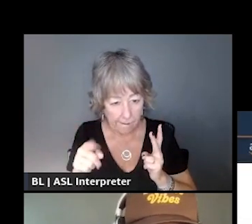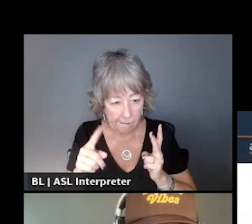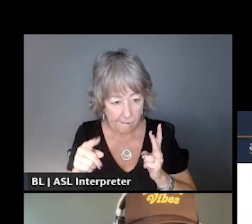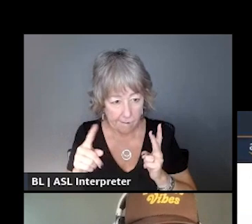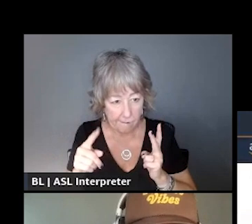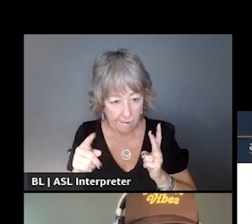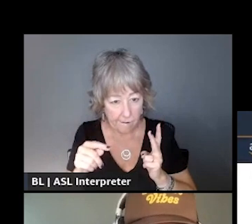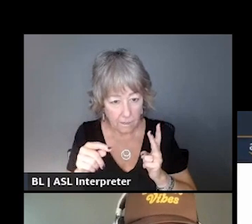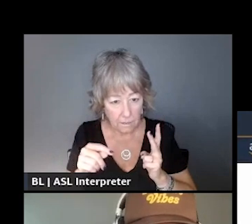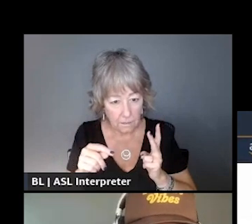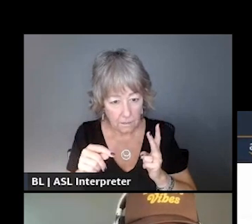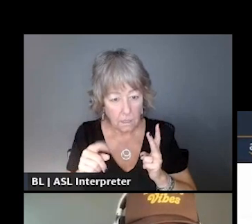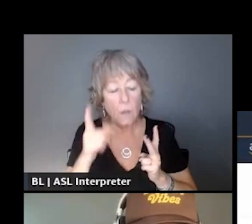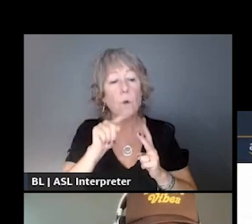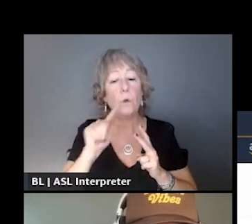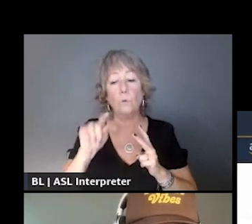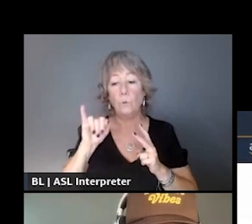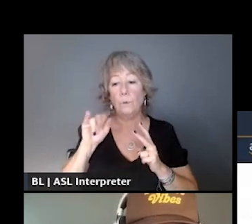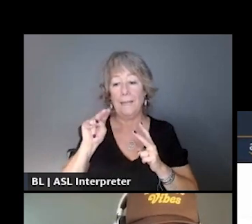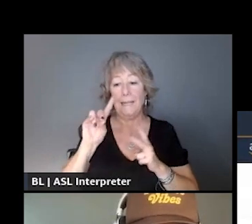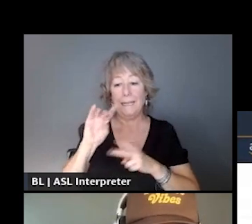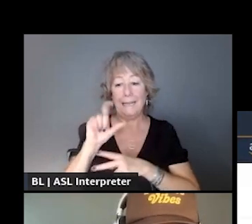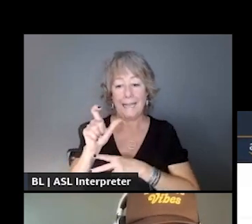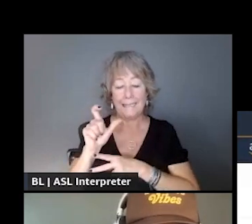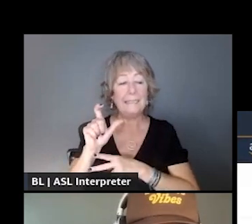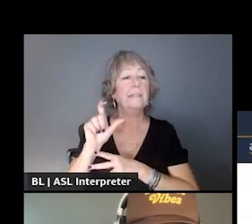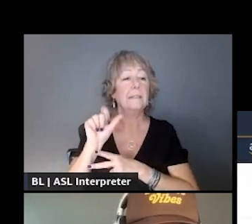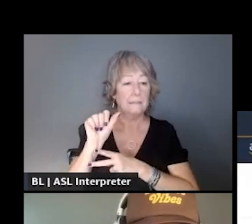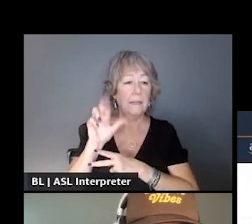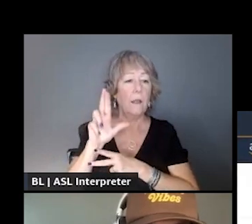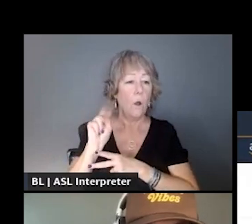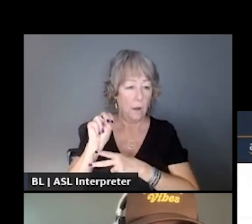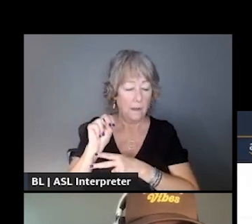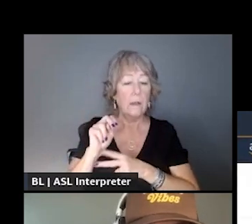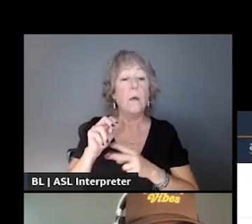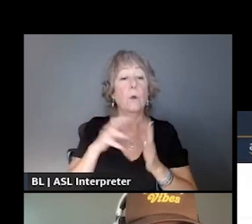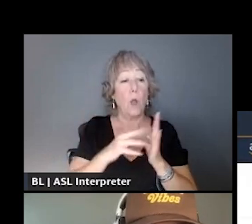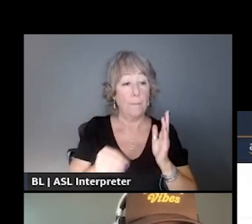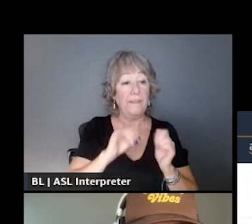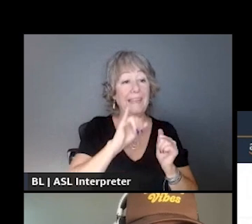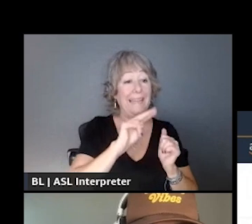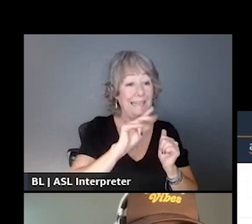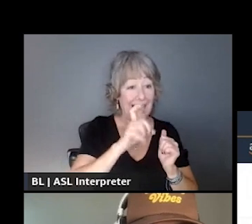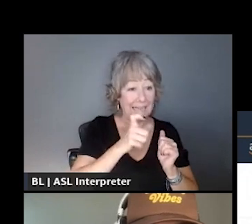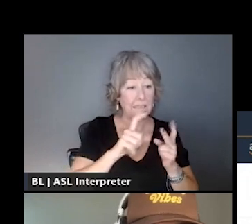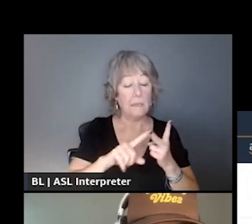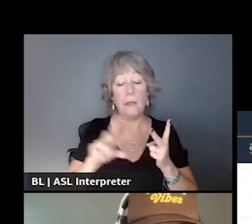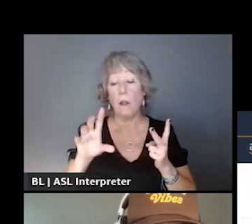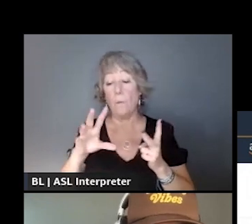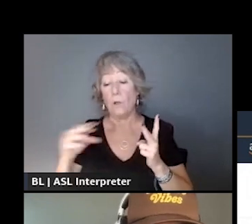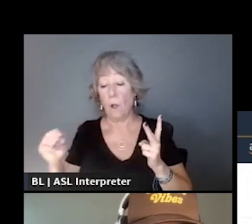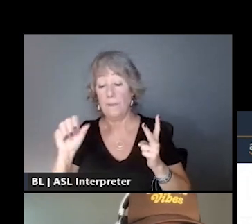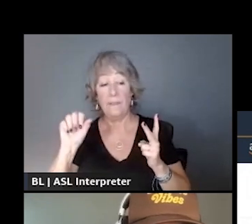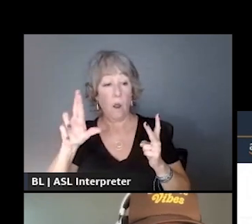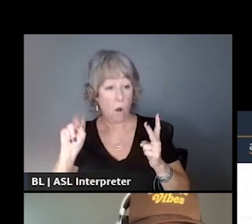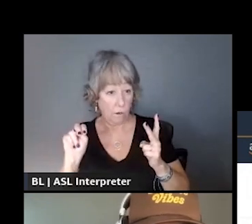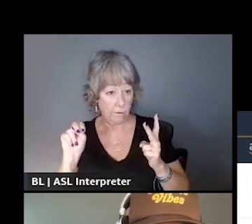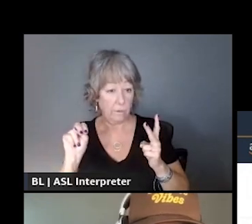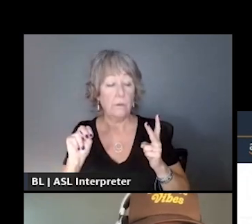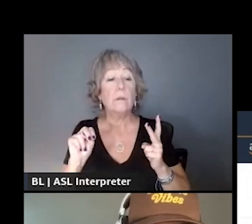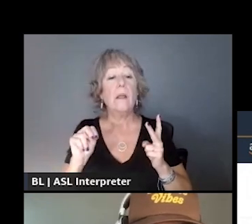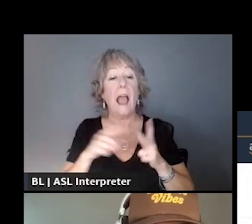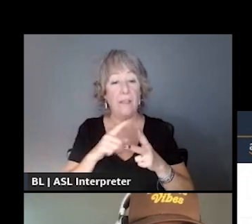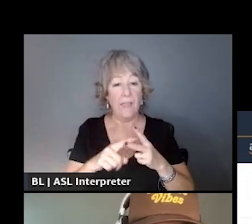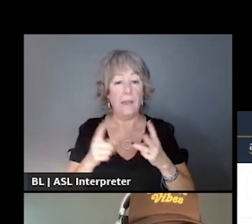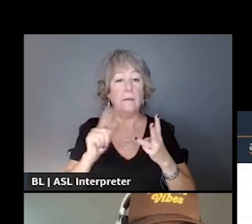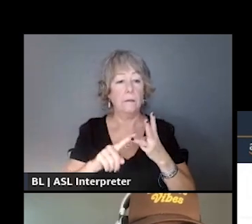I will actually go to indexes. I will copy the index name, and I'll show you how I'm doing that. And then I'm also going to copy the vector